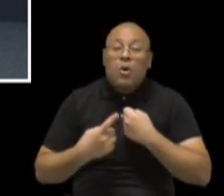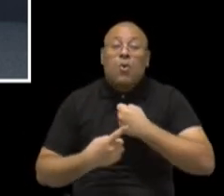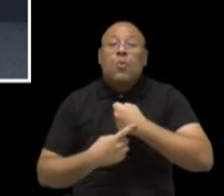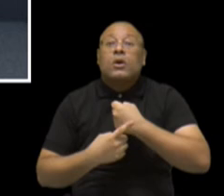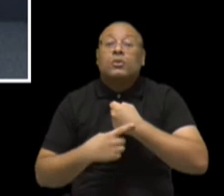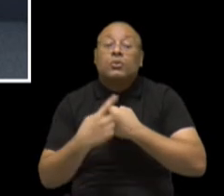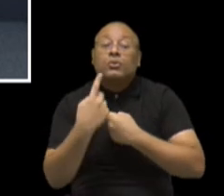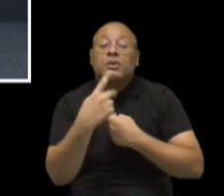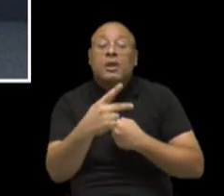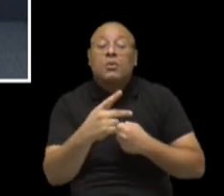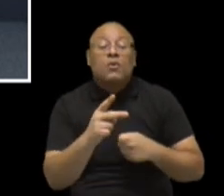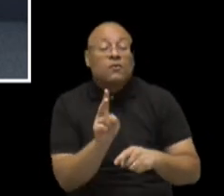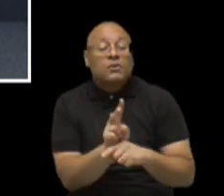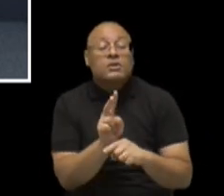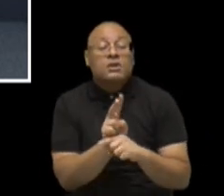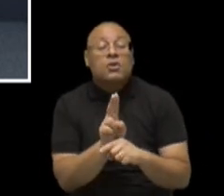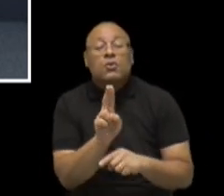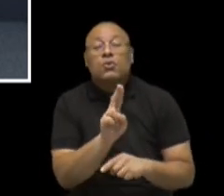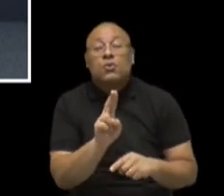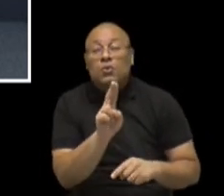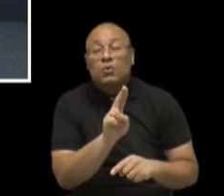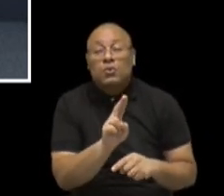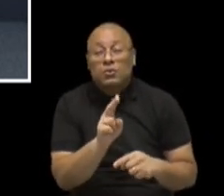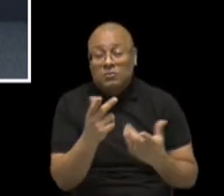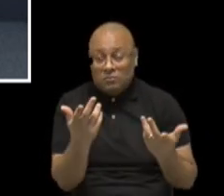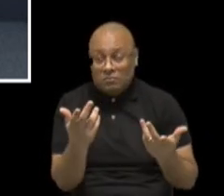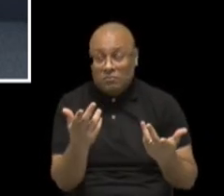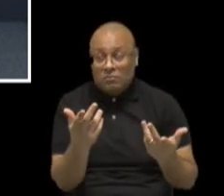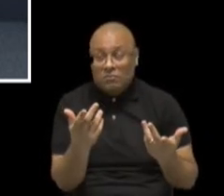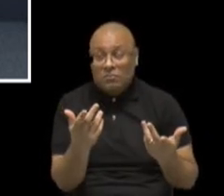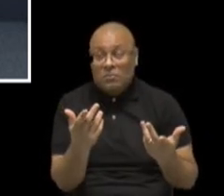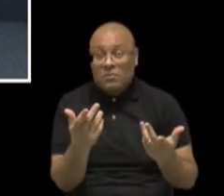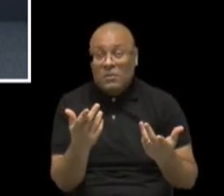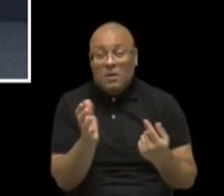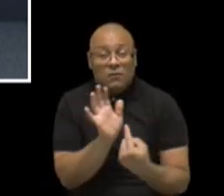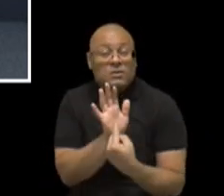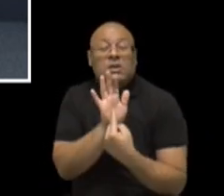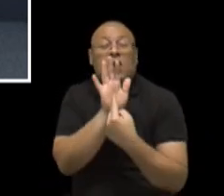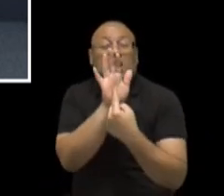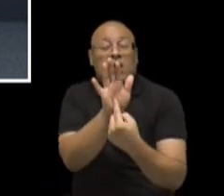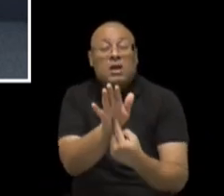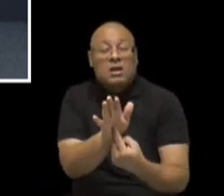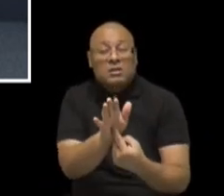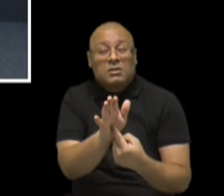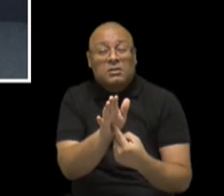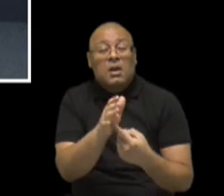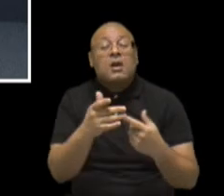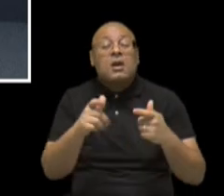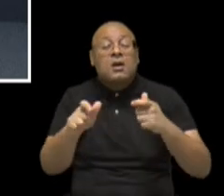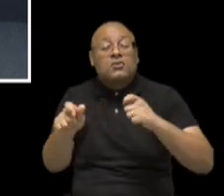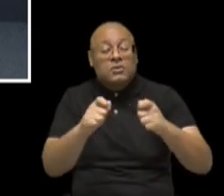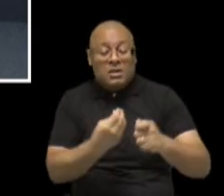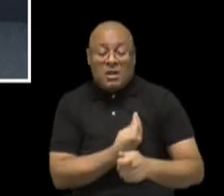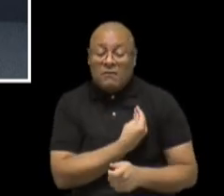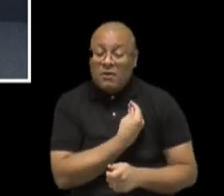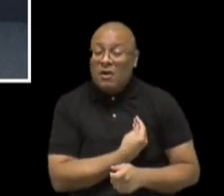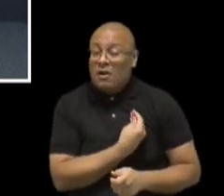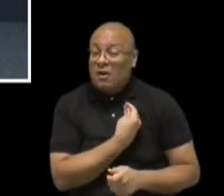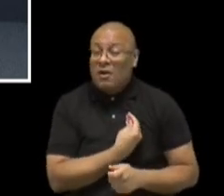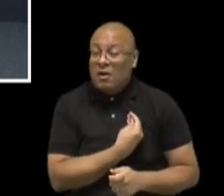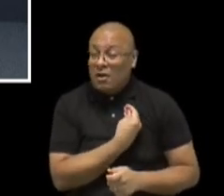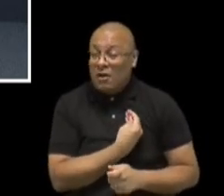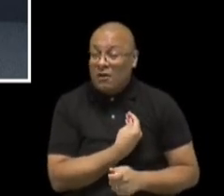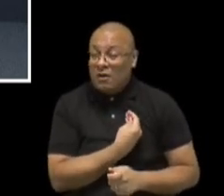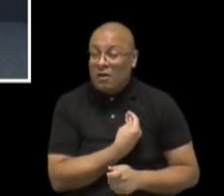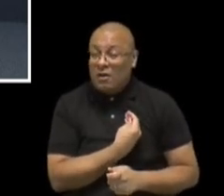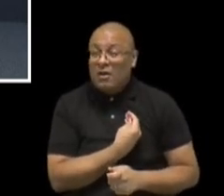need to stay on the shelves in order for them to have a sustainable life that